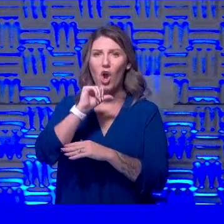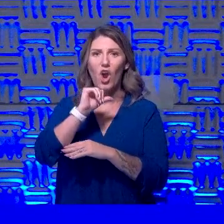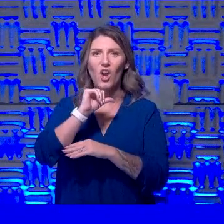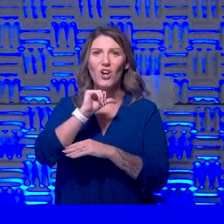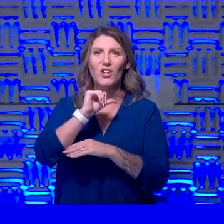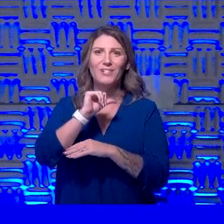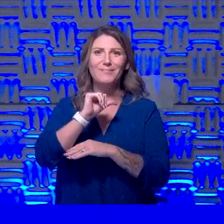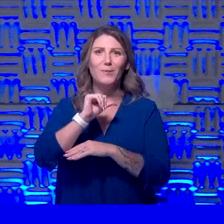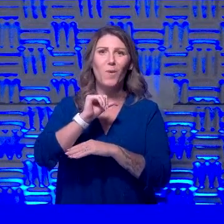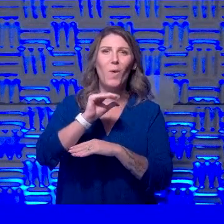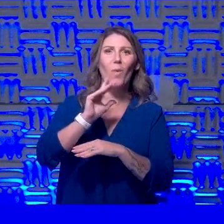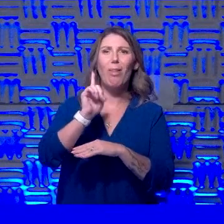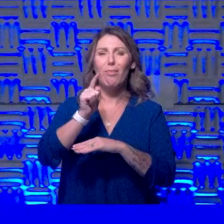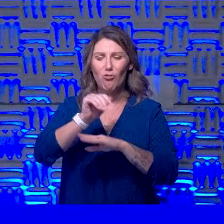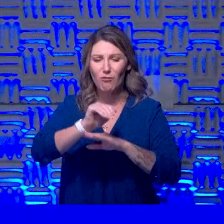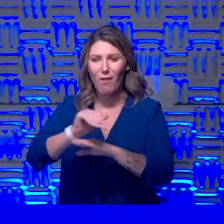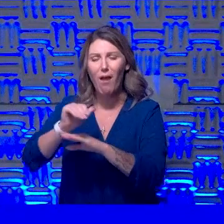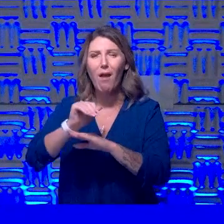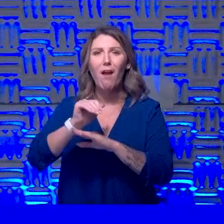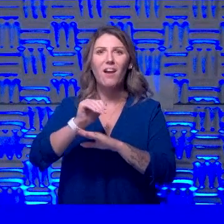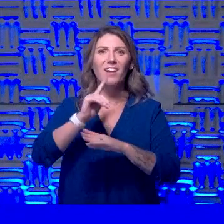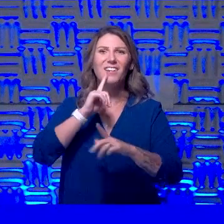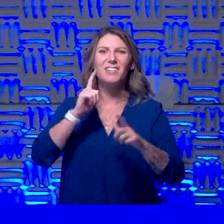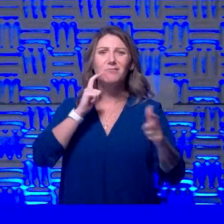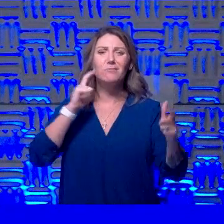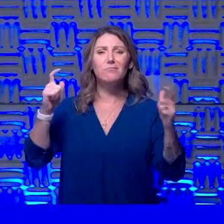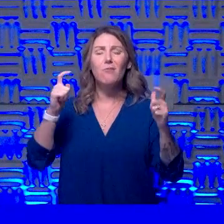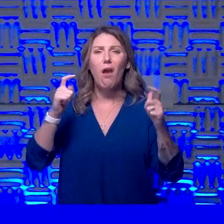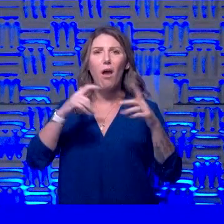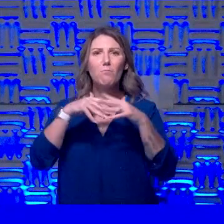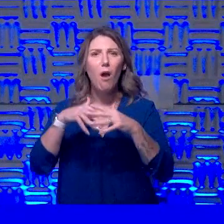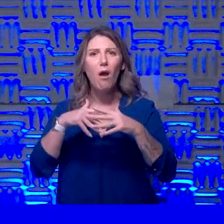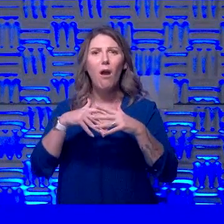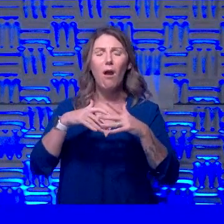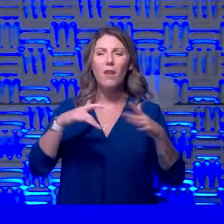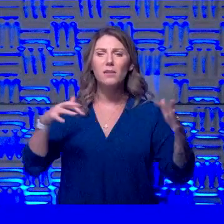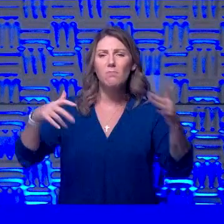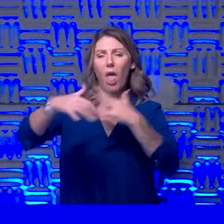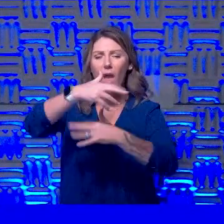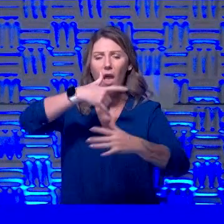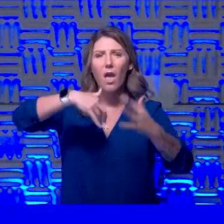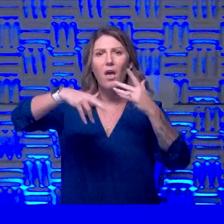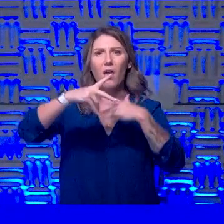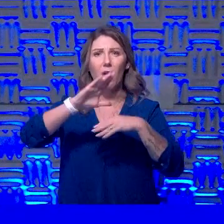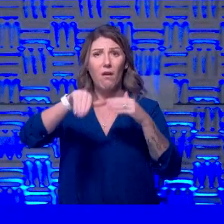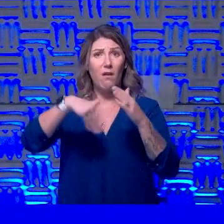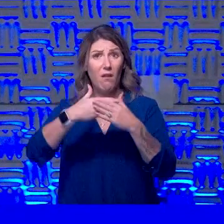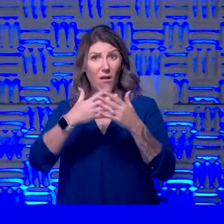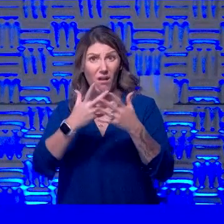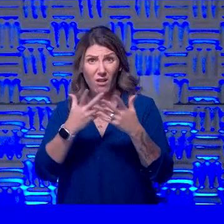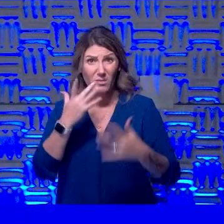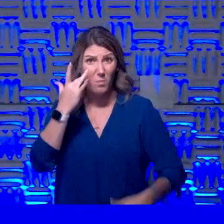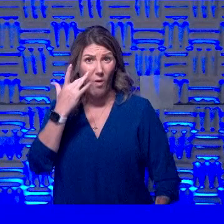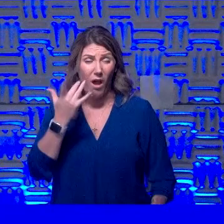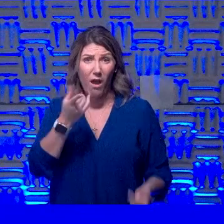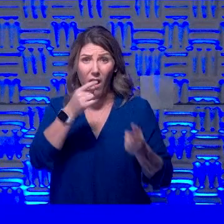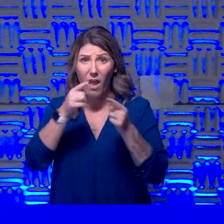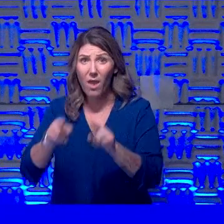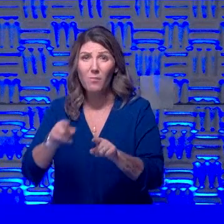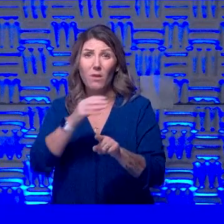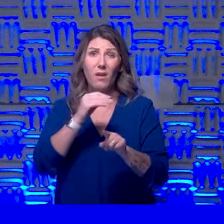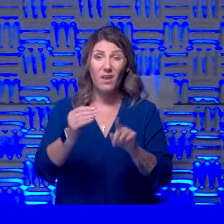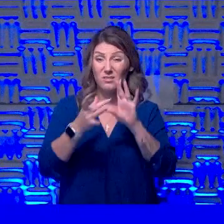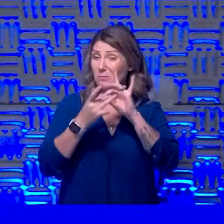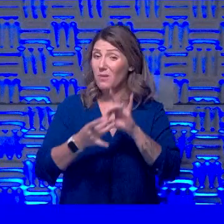night, gatherings, large parties, all those things contribute to that. And at this point in time, it does boil down to people's